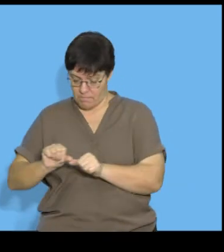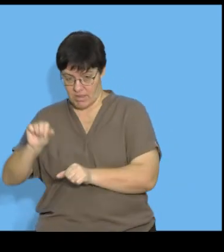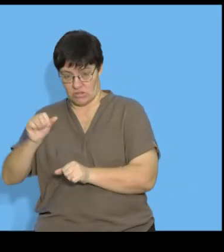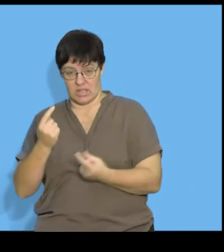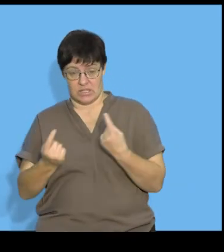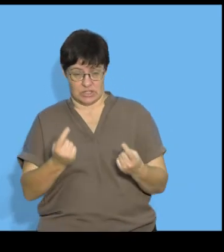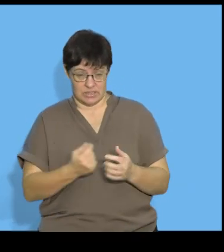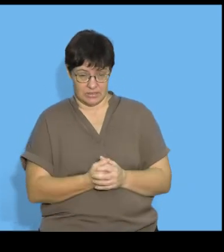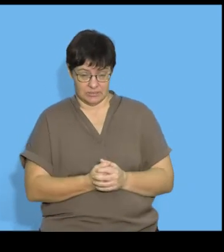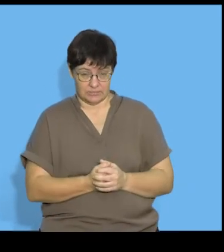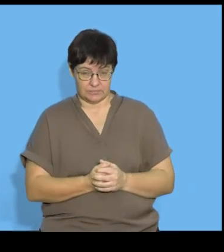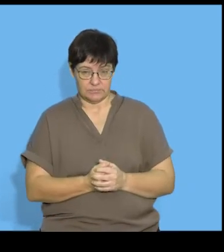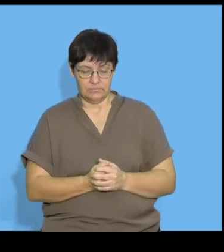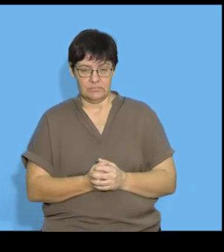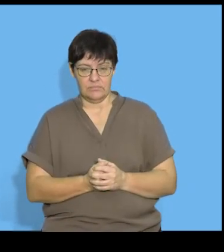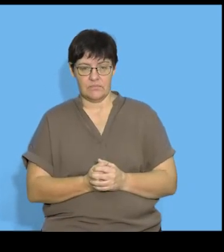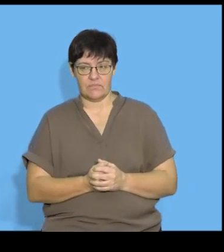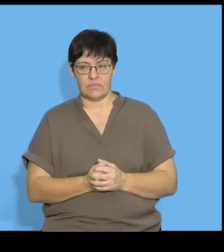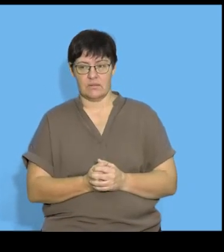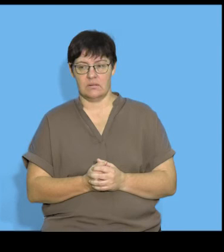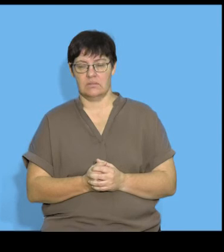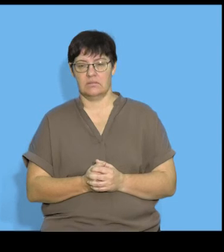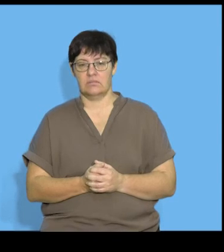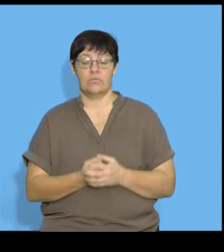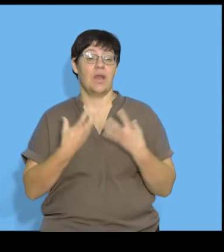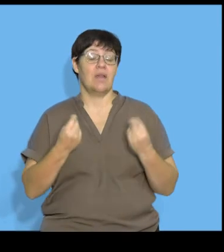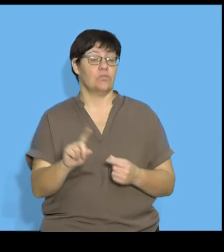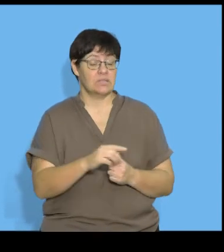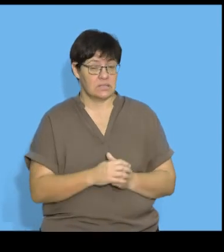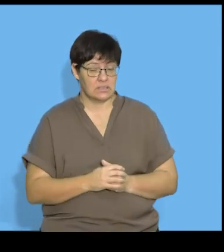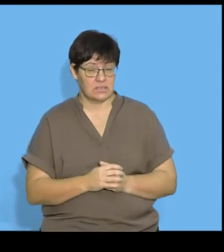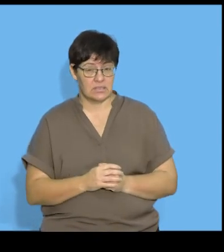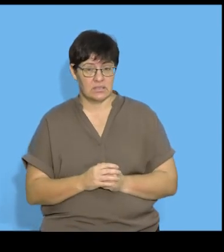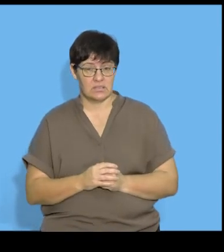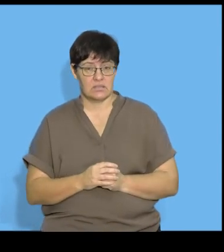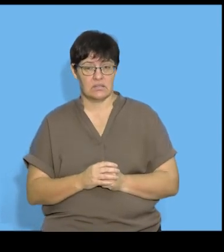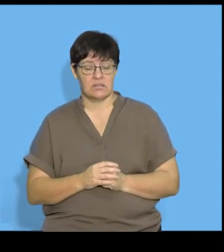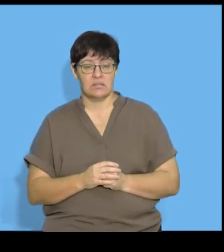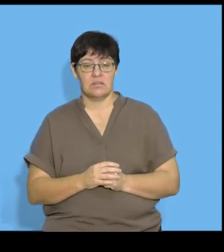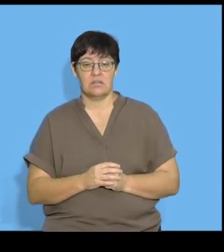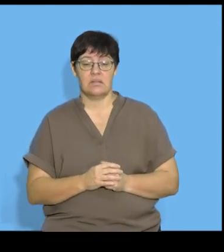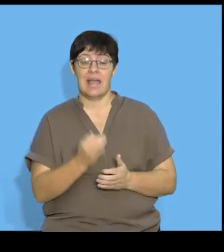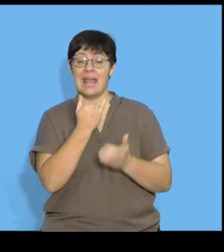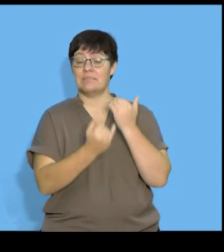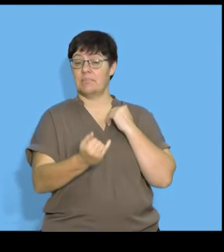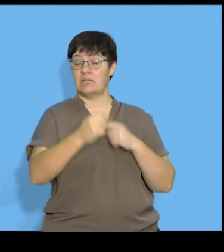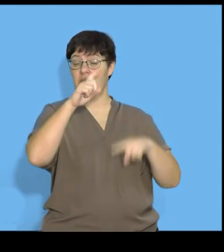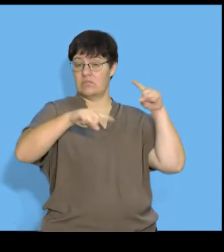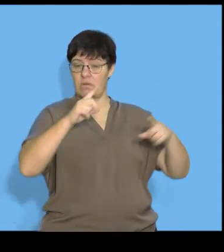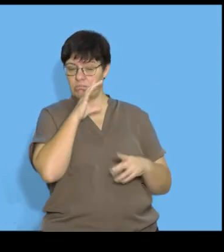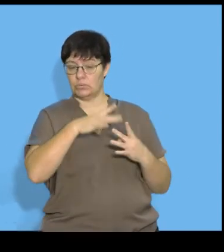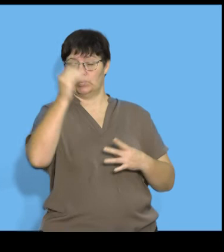was measured. Okay, so what we have here, right, what is our independent variable? What did we